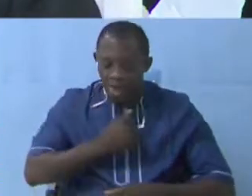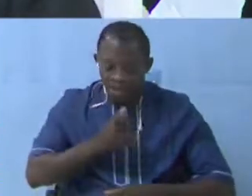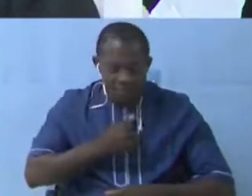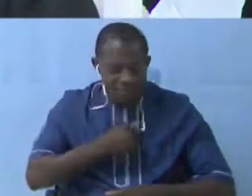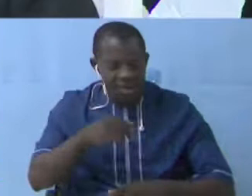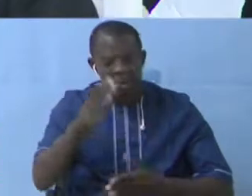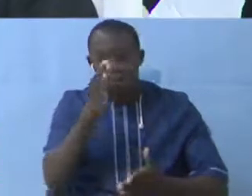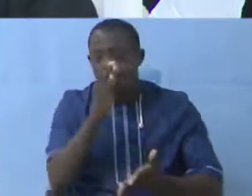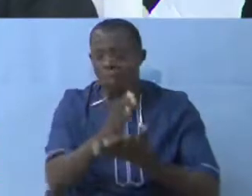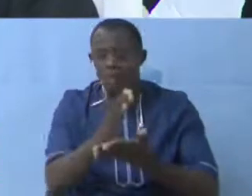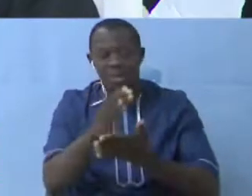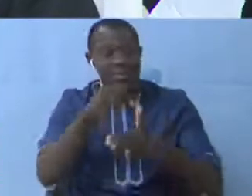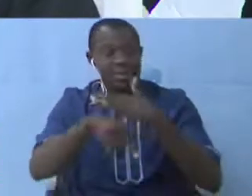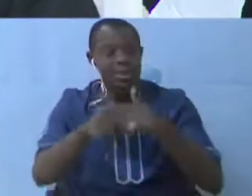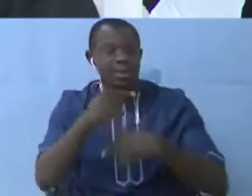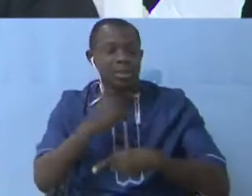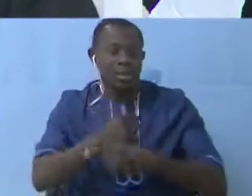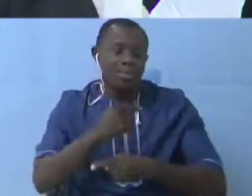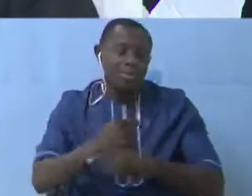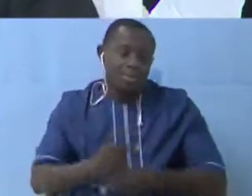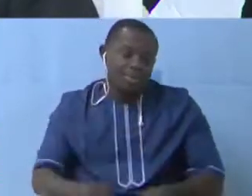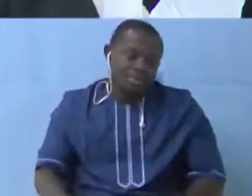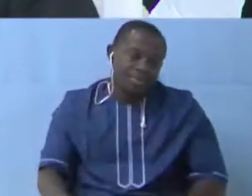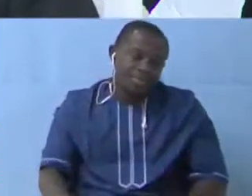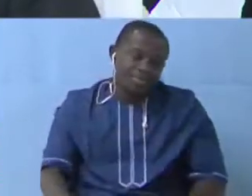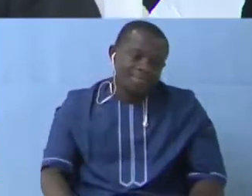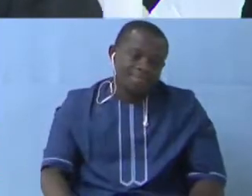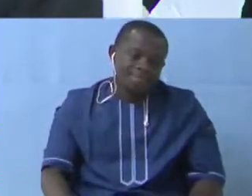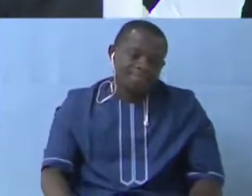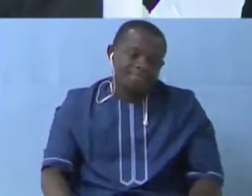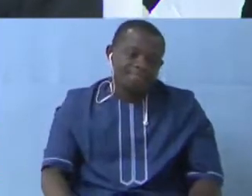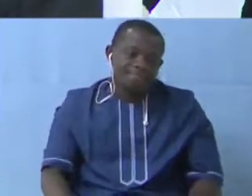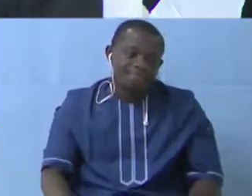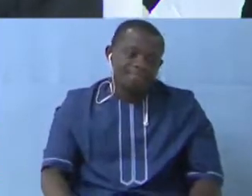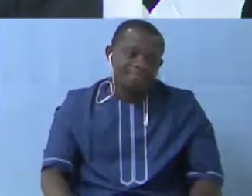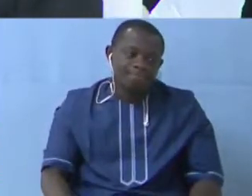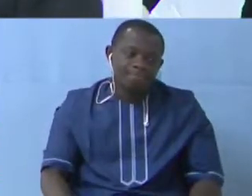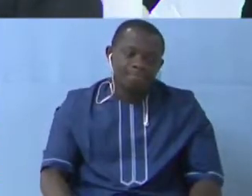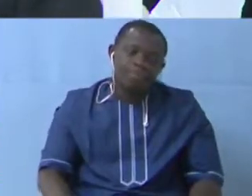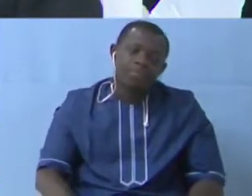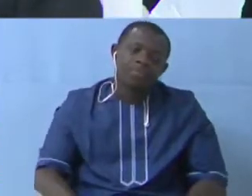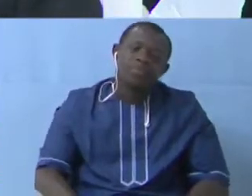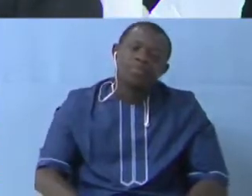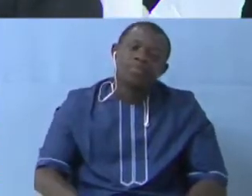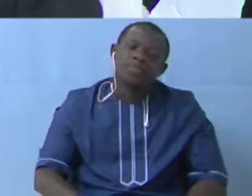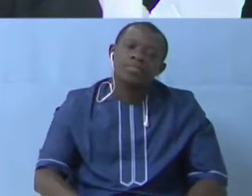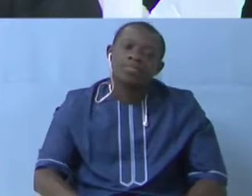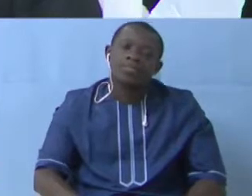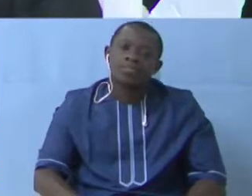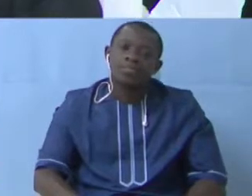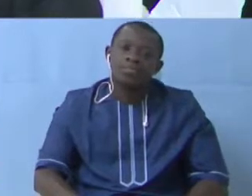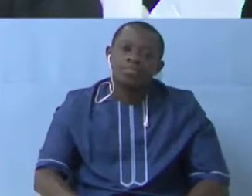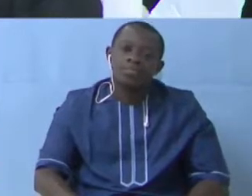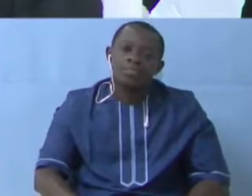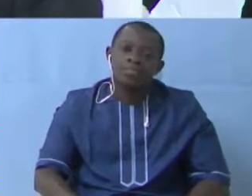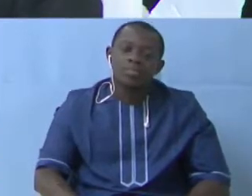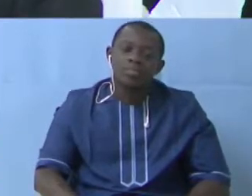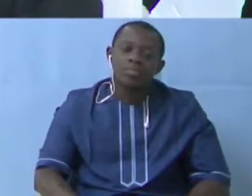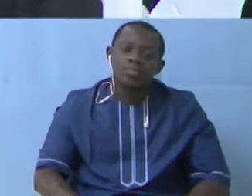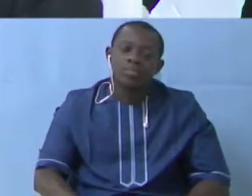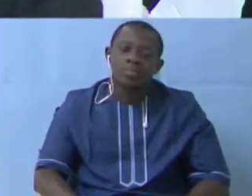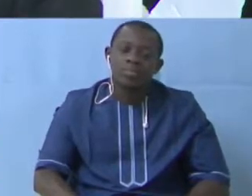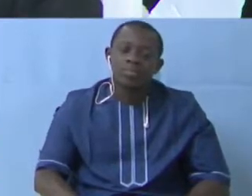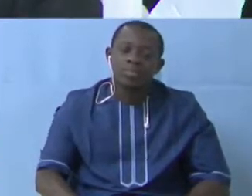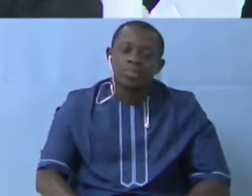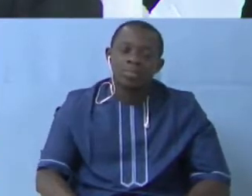ja nga xamee ne Jammeh mu ngi doon def kéemtalaay kàttanam pour di yàq yaakaar googu nga xam ne moom la sa ay ñooñ amoon ngir